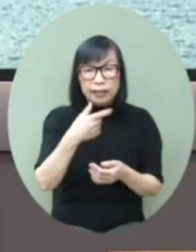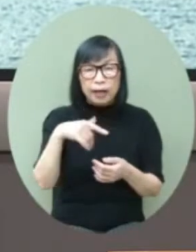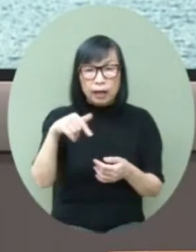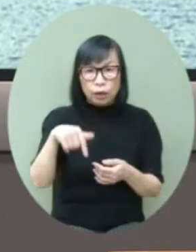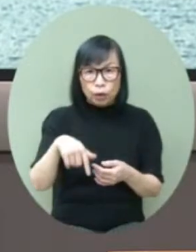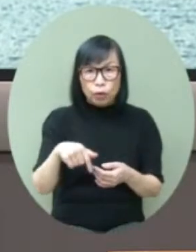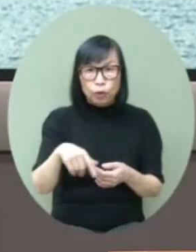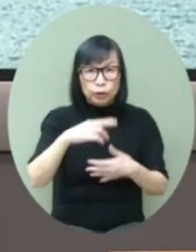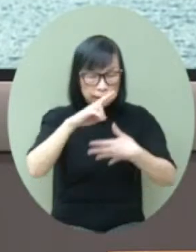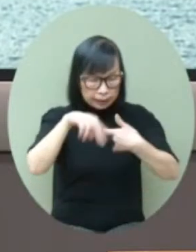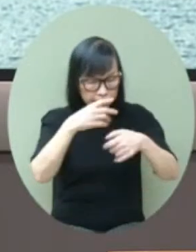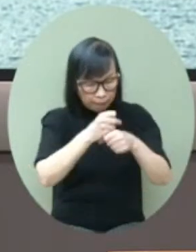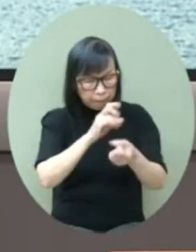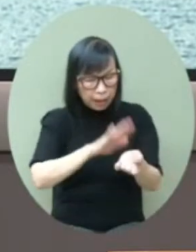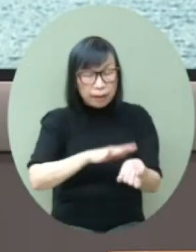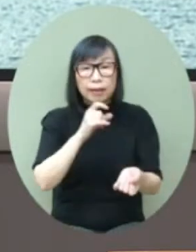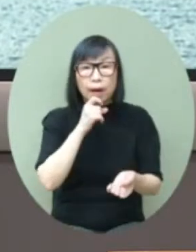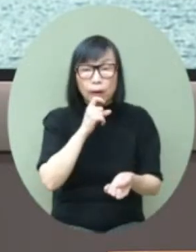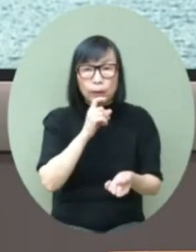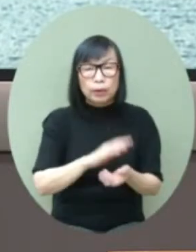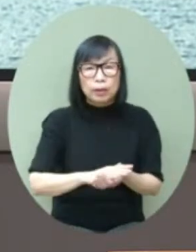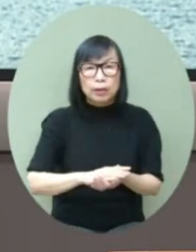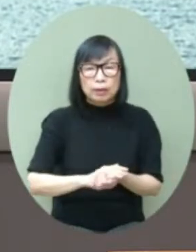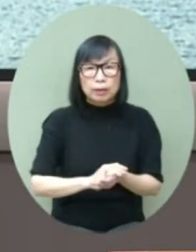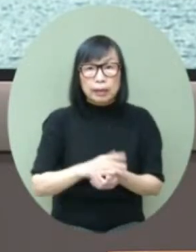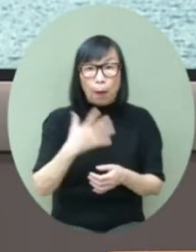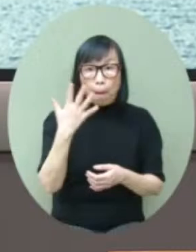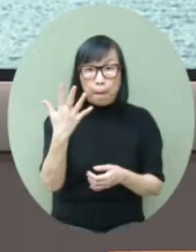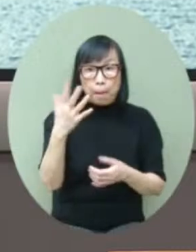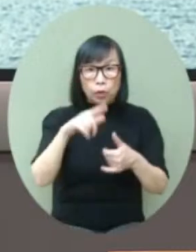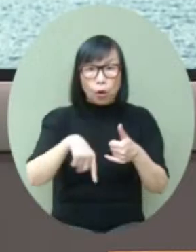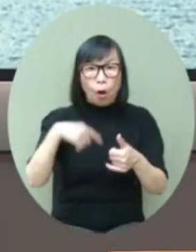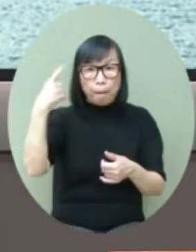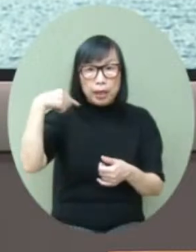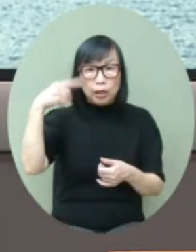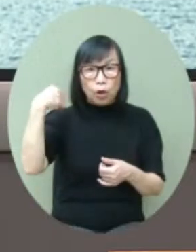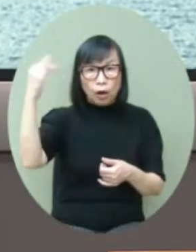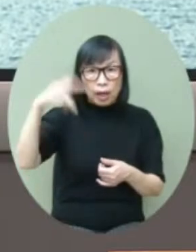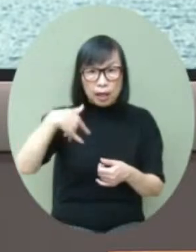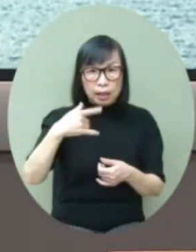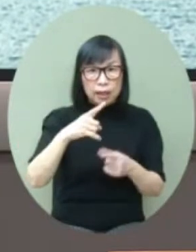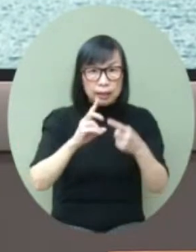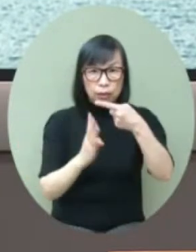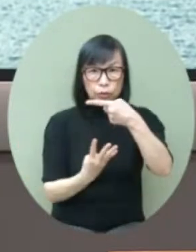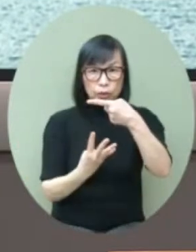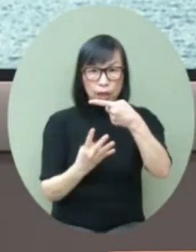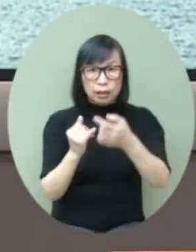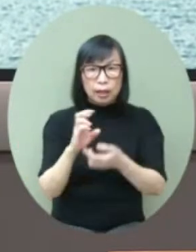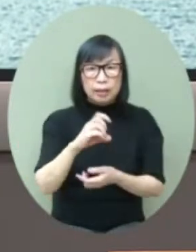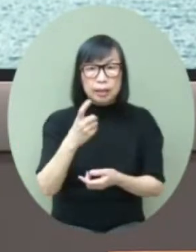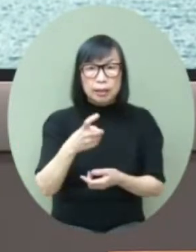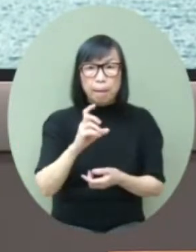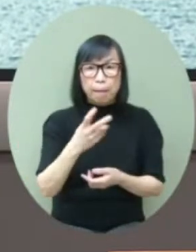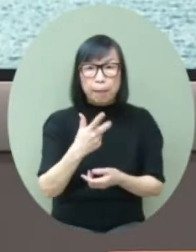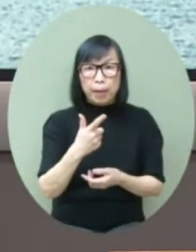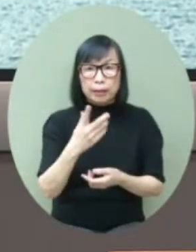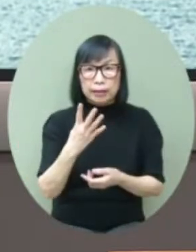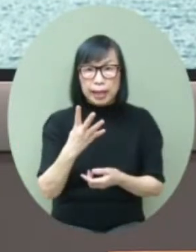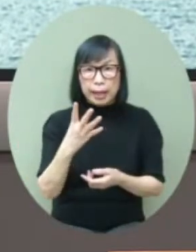upon arrival in Hong Kong, he tested positive, and there are 5 coming from the US,